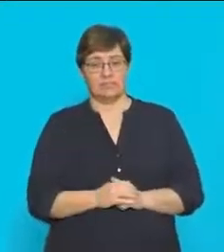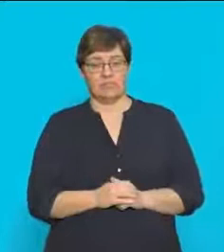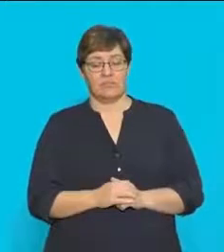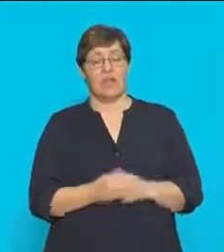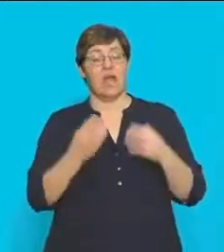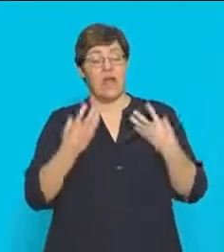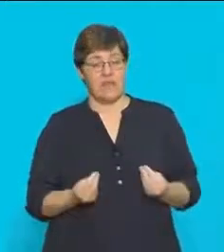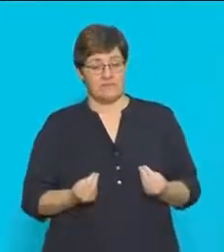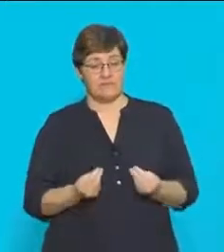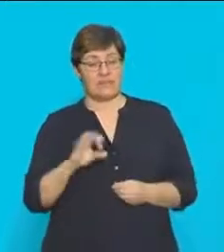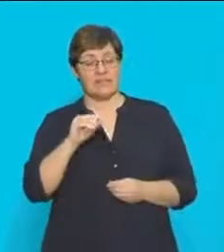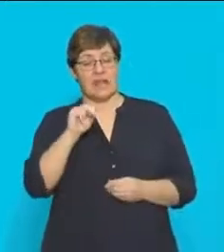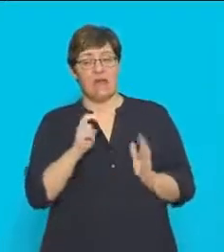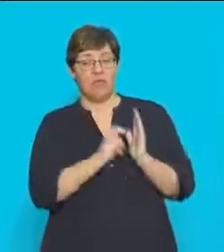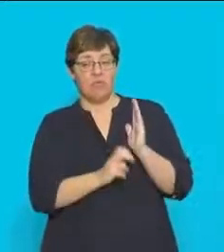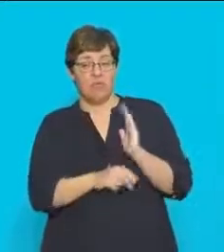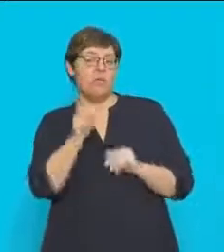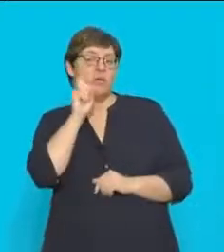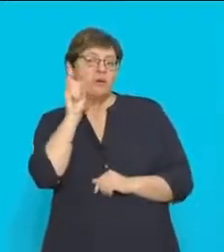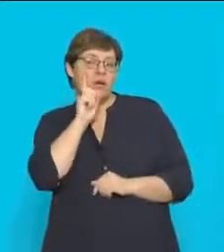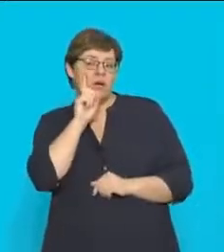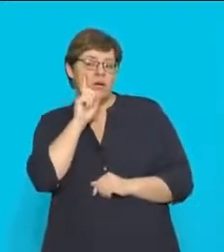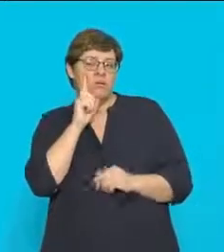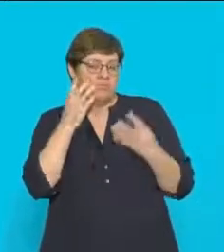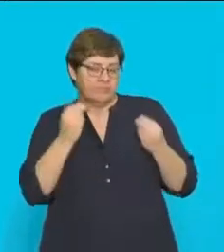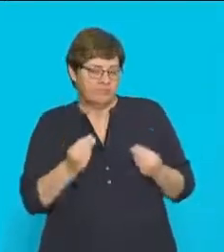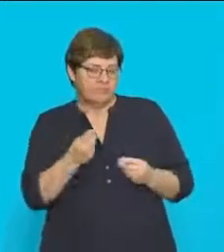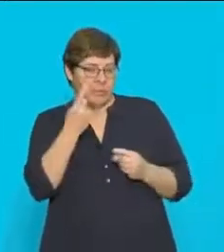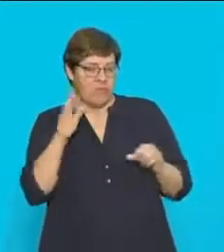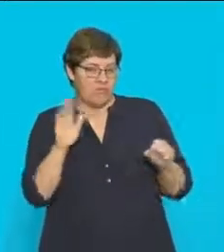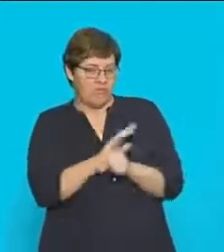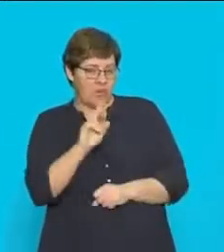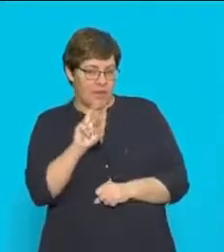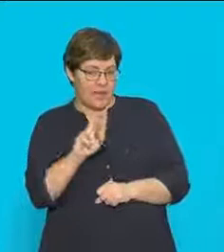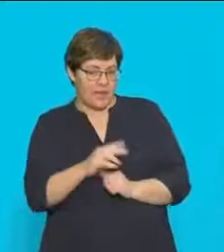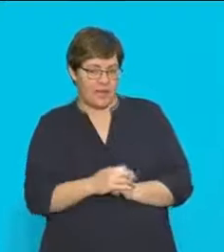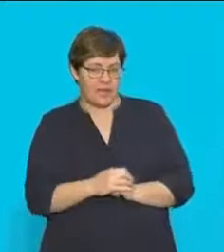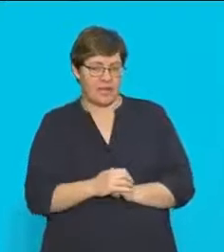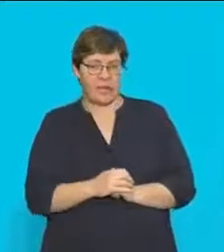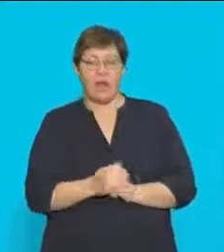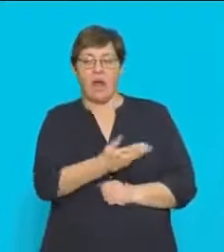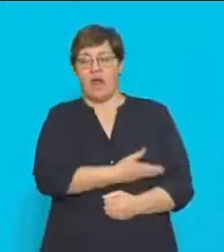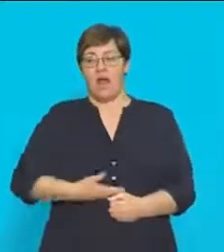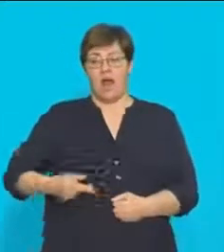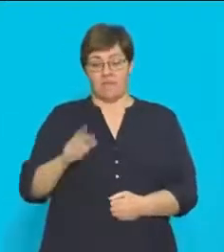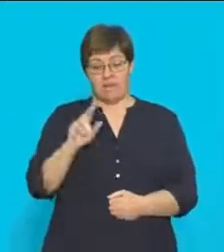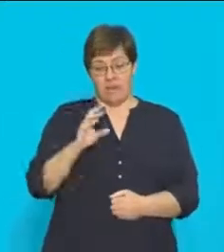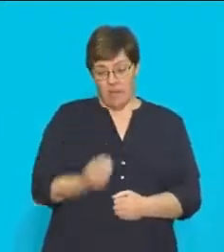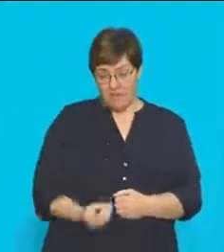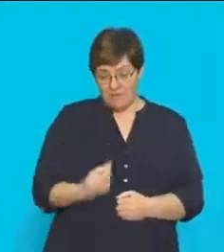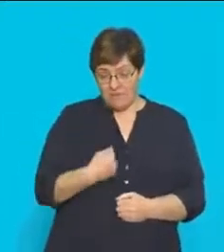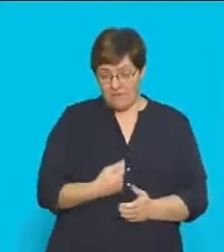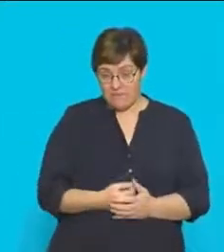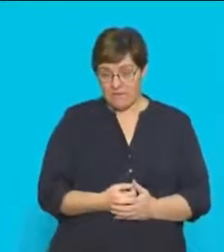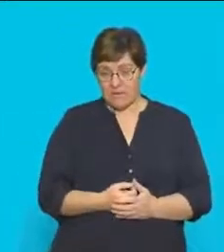Okay, to use the sine rule again, we need to check. Do we have one full pair and a half pair?